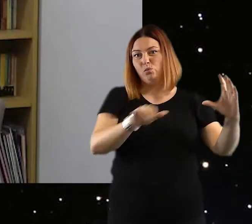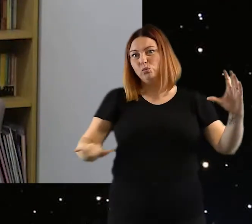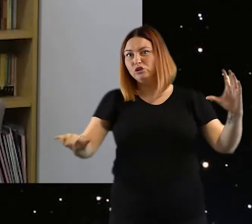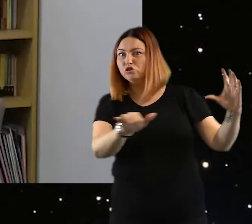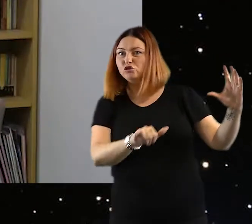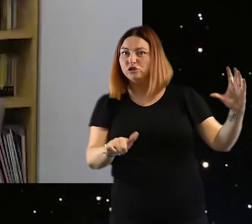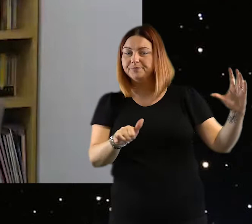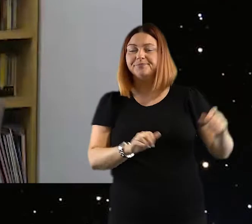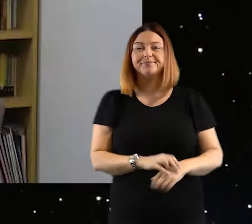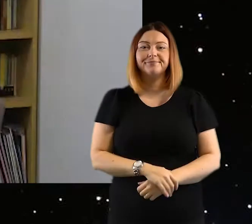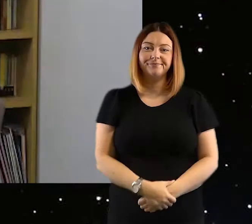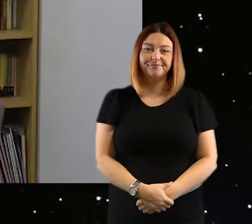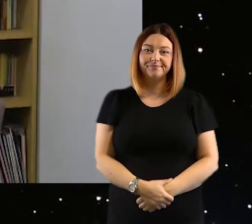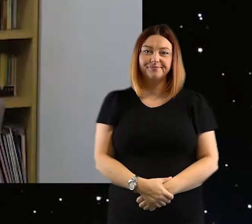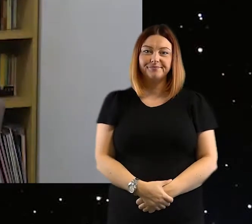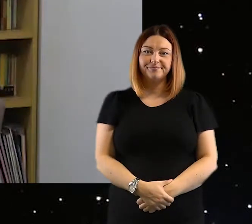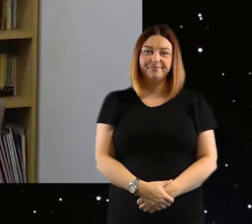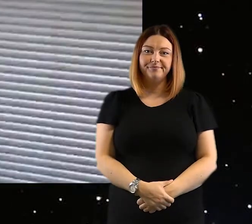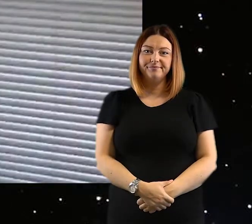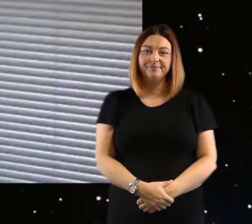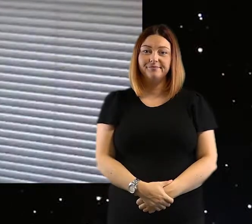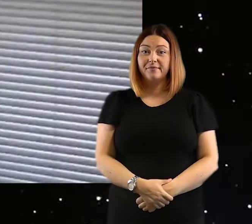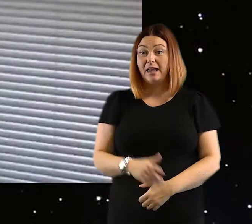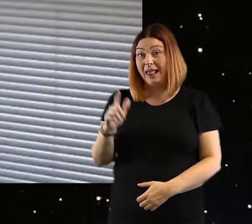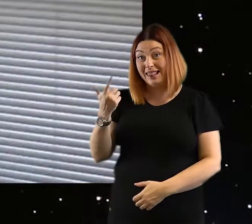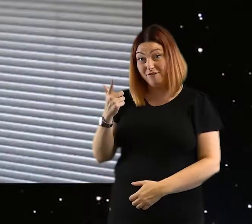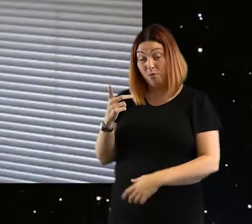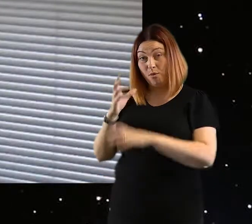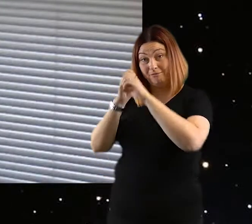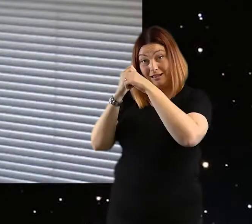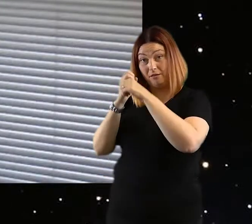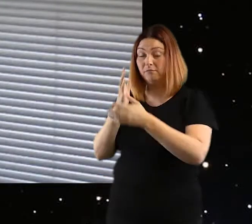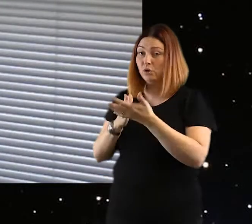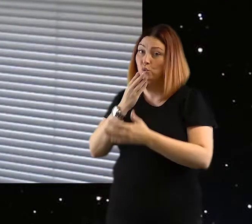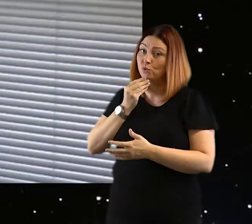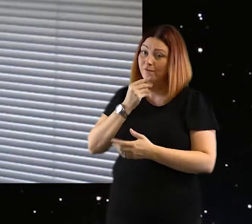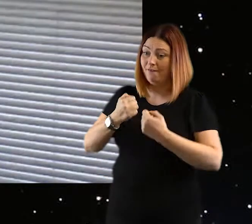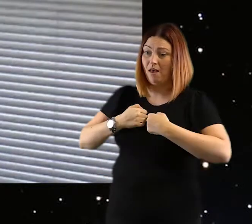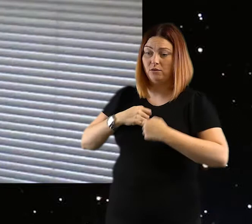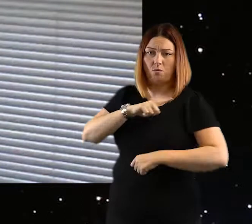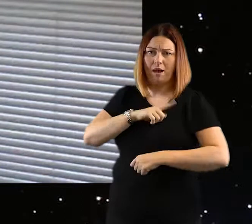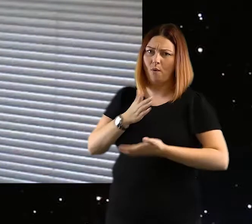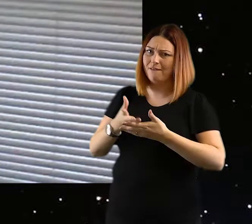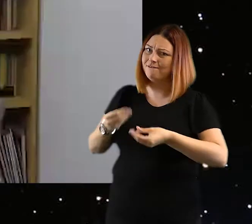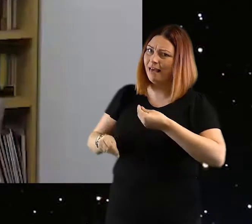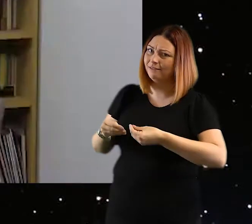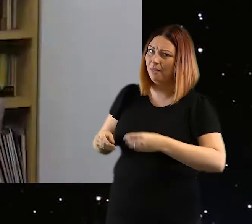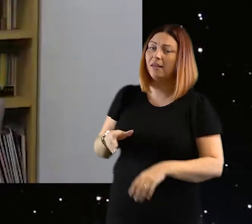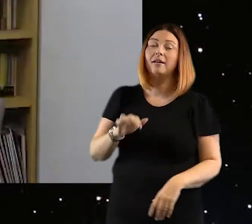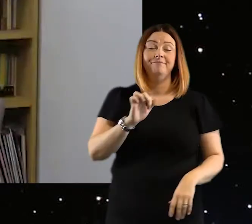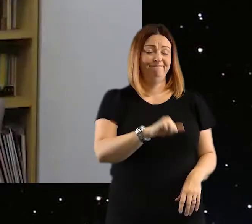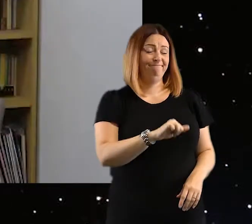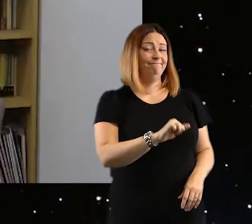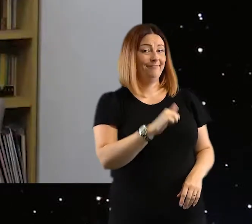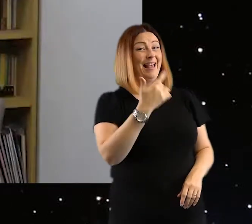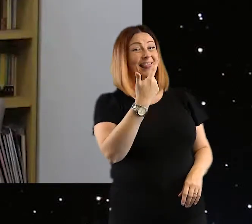ones, work out which one's related to which planet. And the Liverpool Telescope is particularly useful for this because it's very flexible, being a Indeed, yes. telescope. So the Liverpool